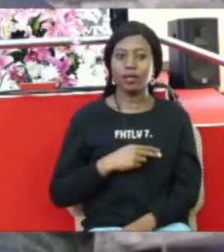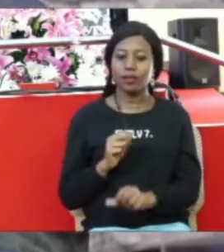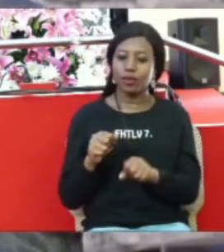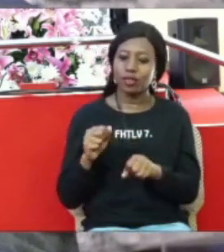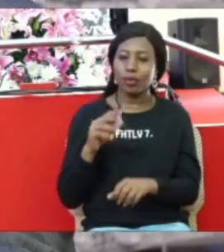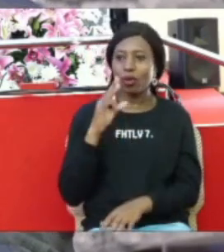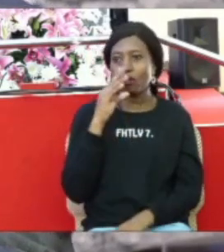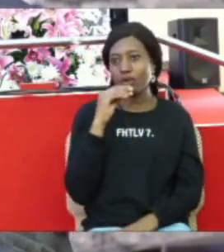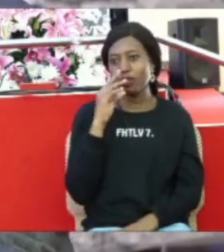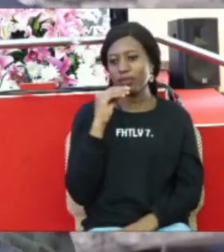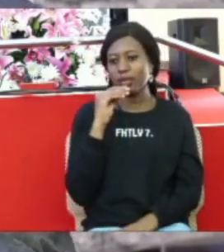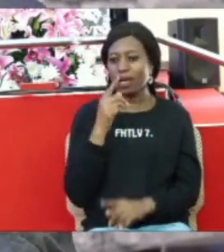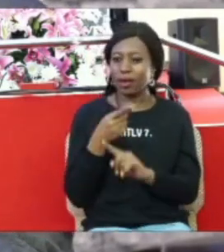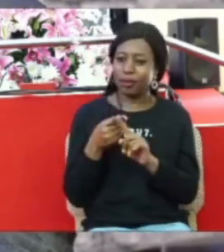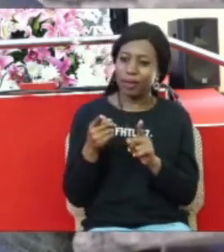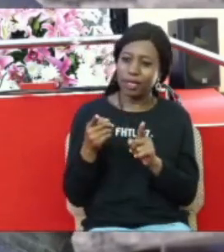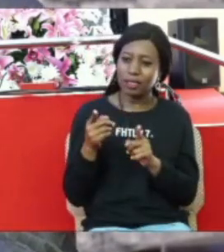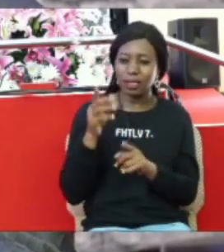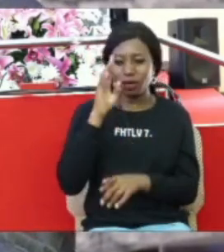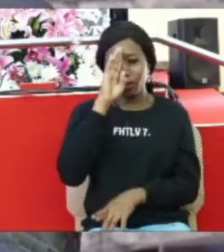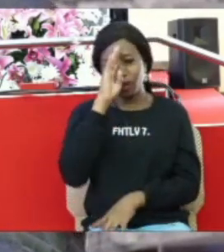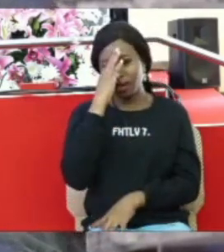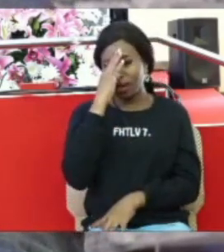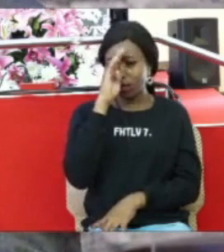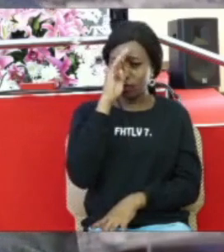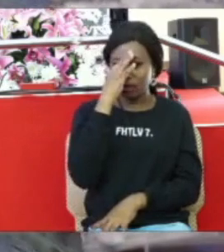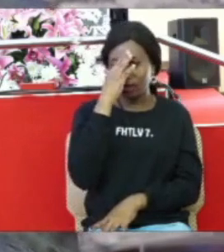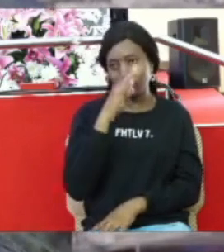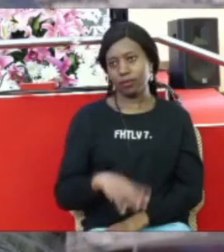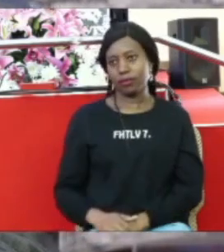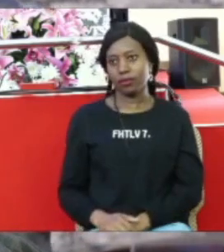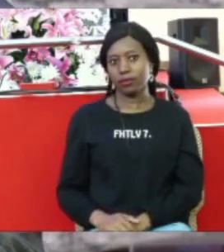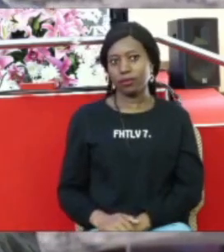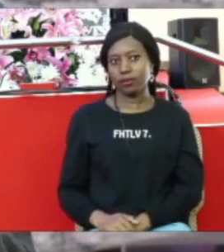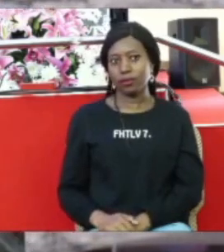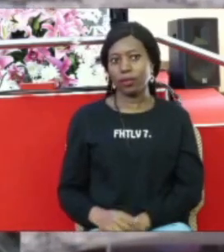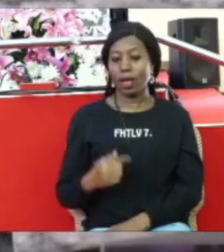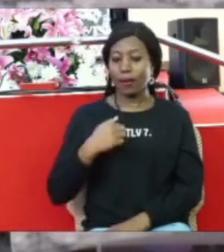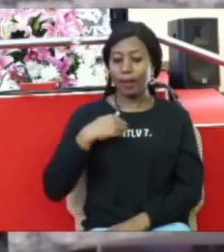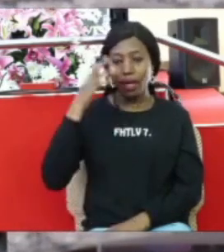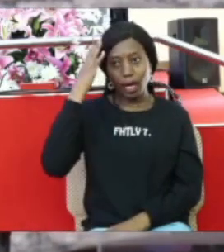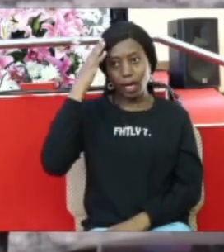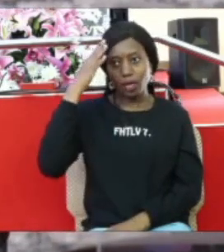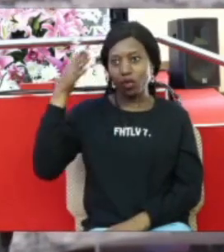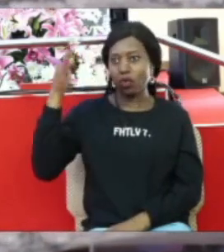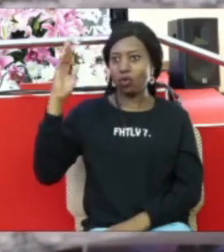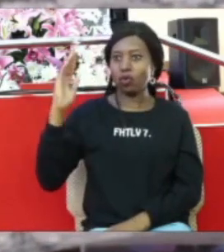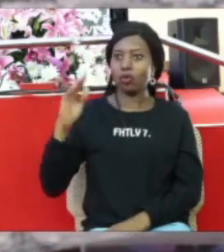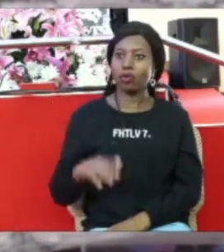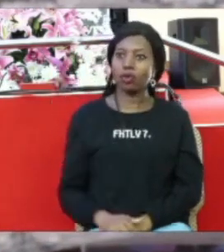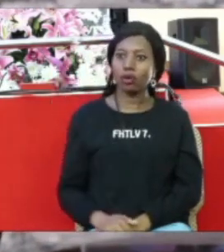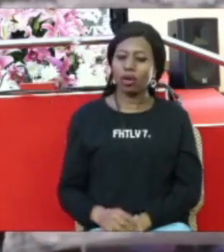speak, we are also doubting and pulling it down. I know God. And then you are saying, but now my brother is